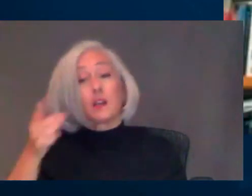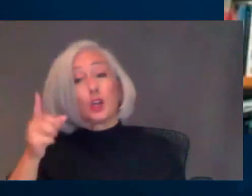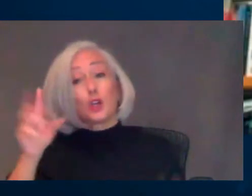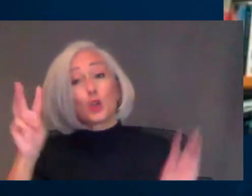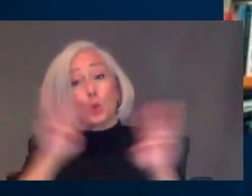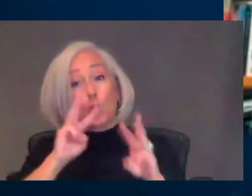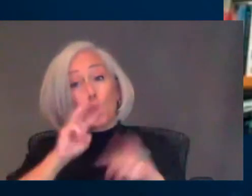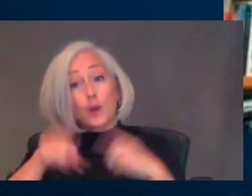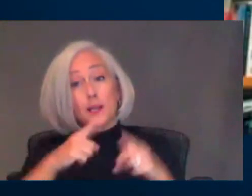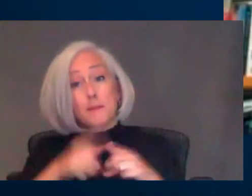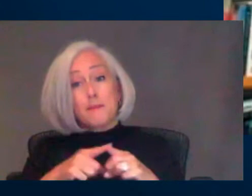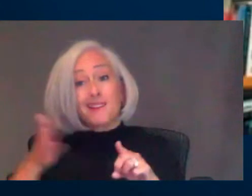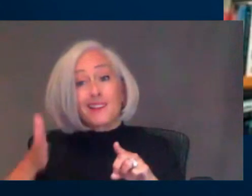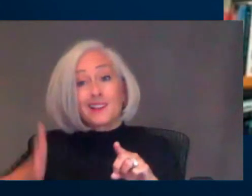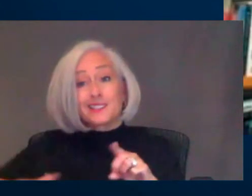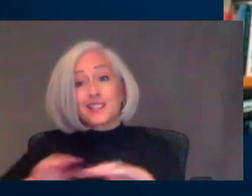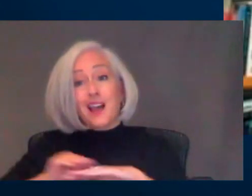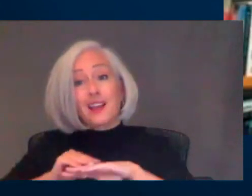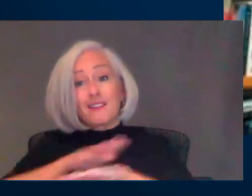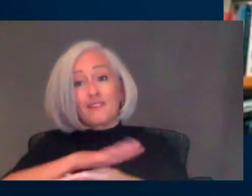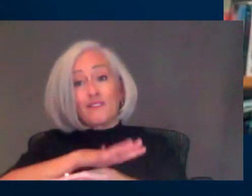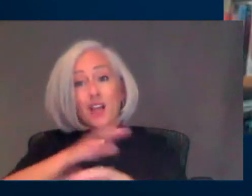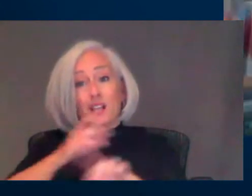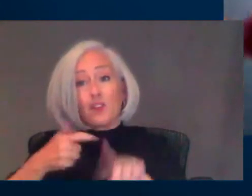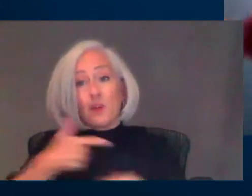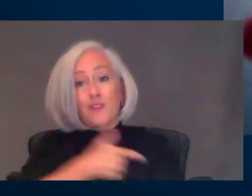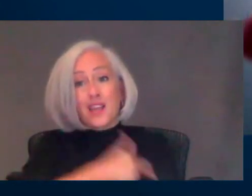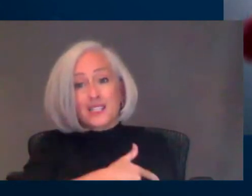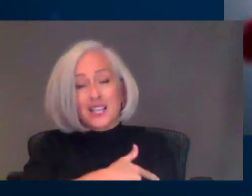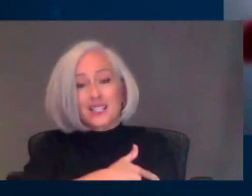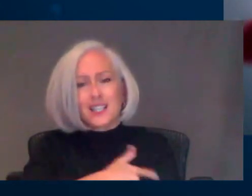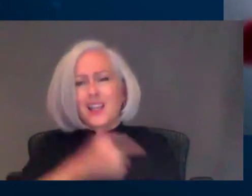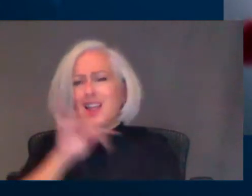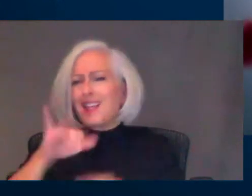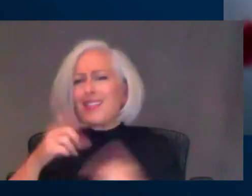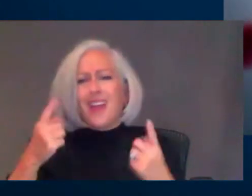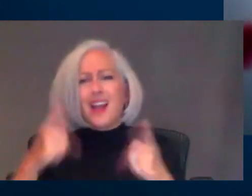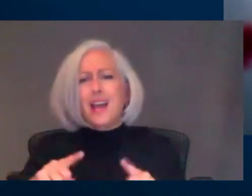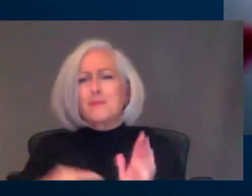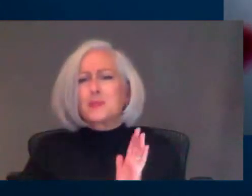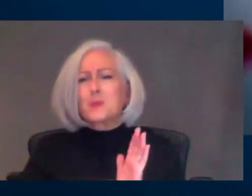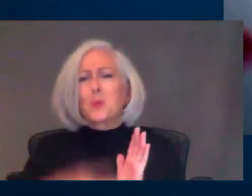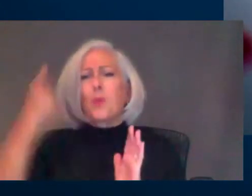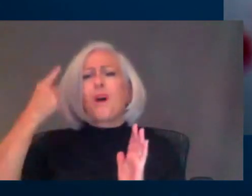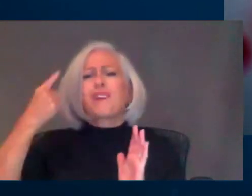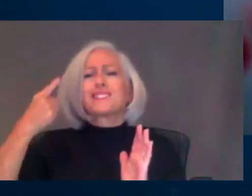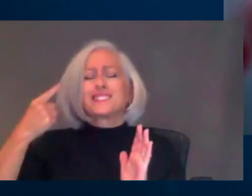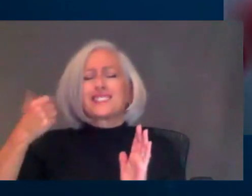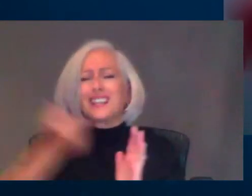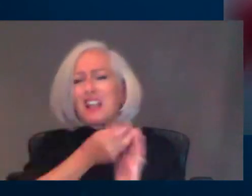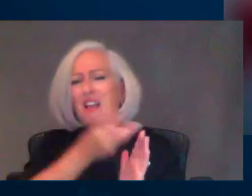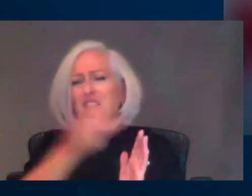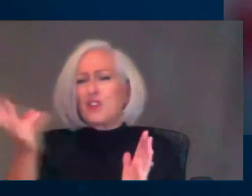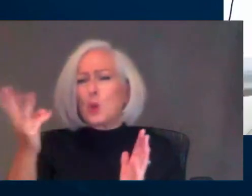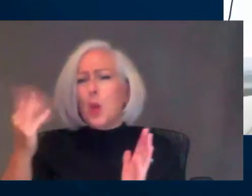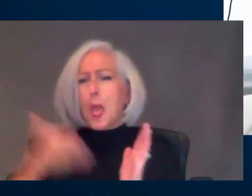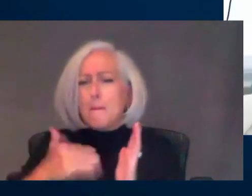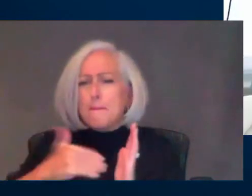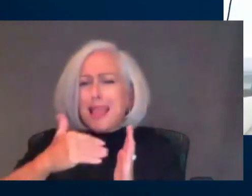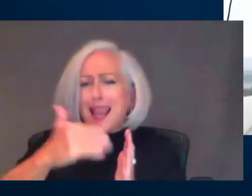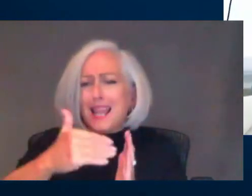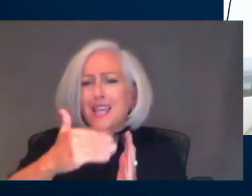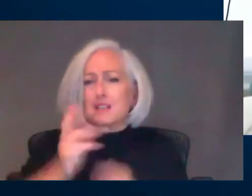especially if you're older or have some of the conditions like hypertension or diabetes or obesity and things like that.